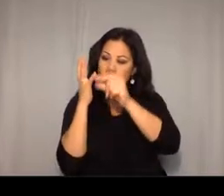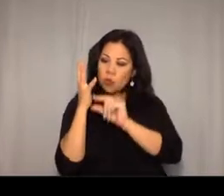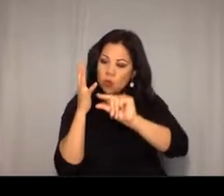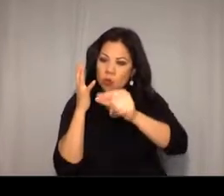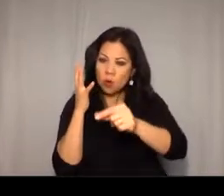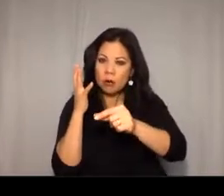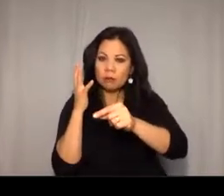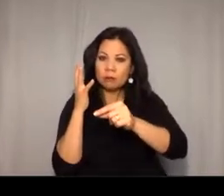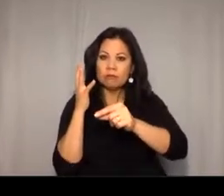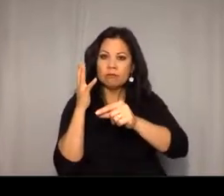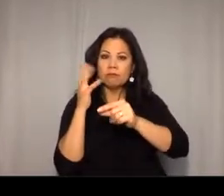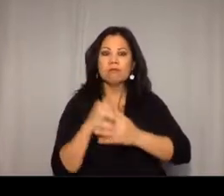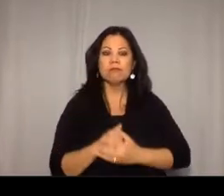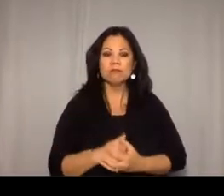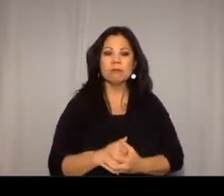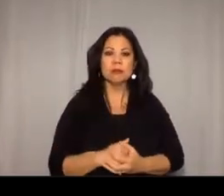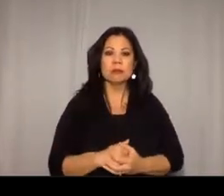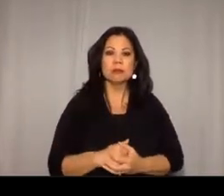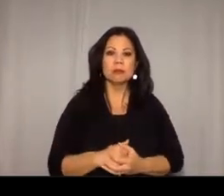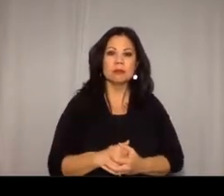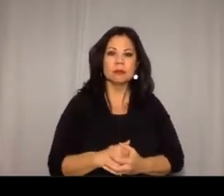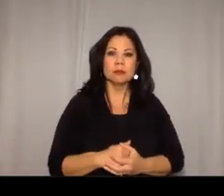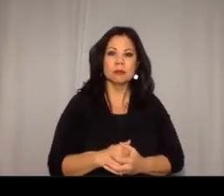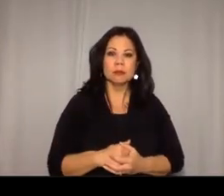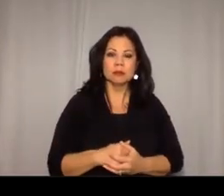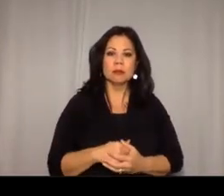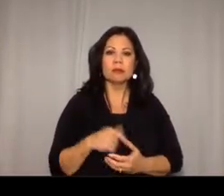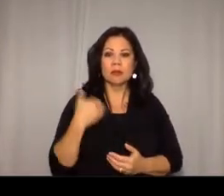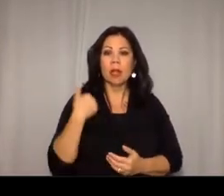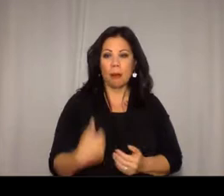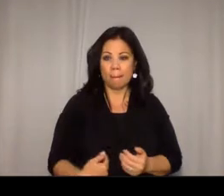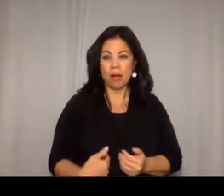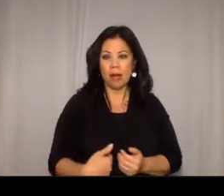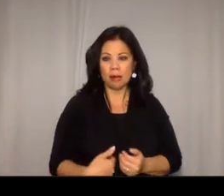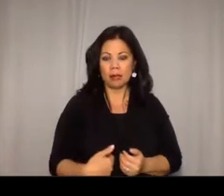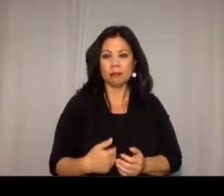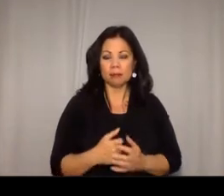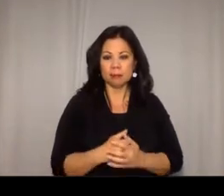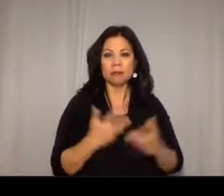going to go ahead and do my body. So here's my body that you just did.